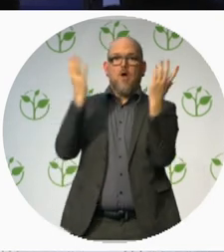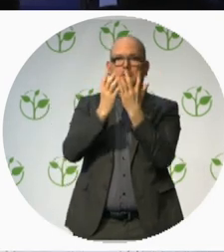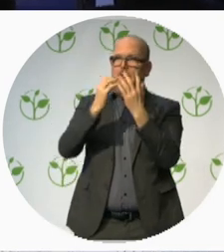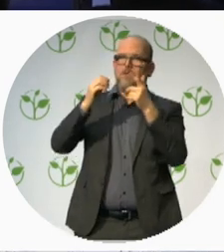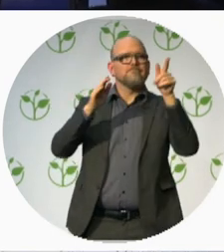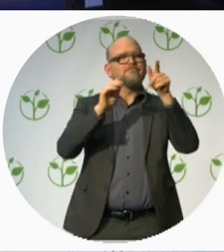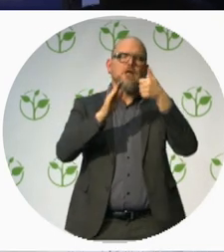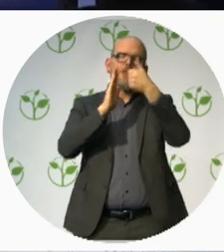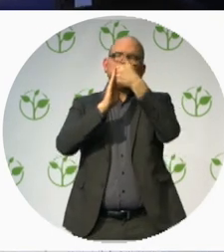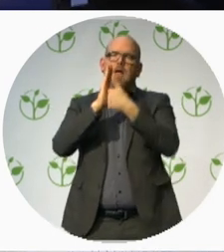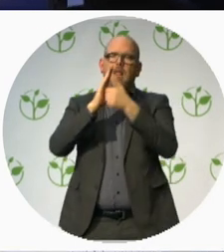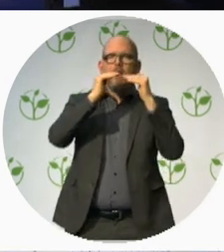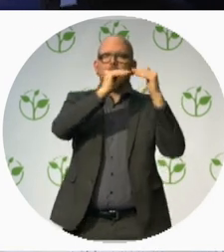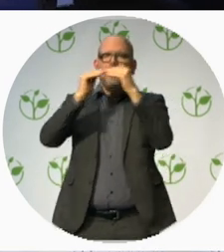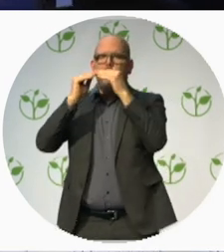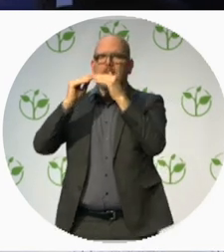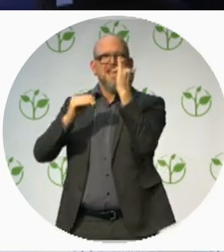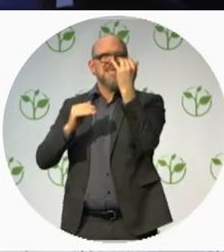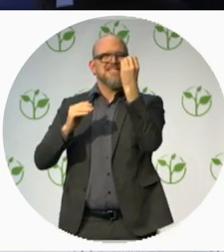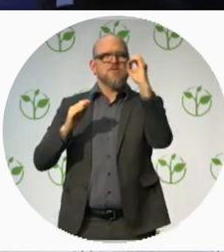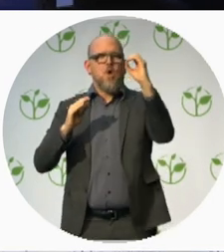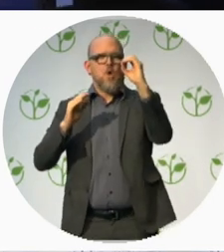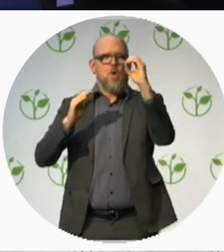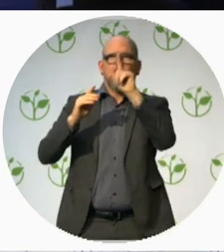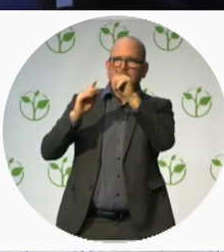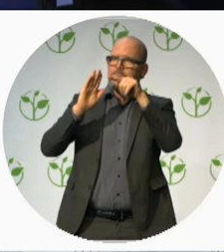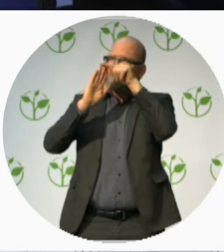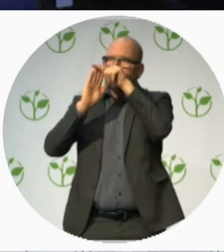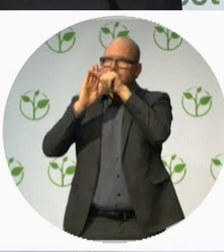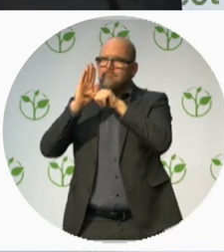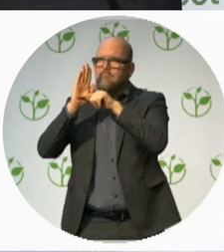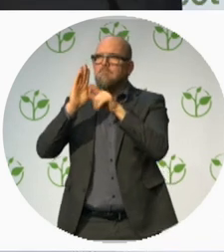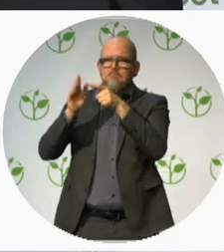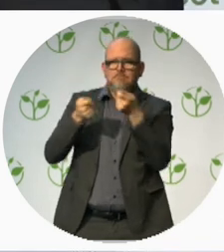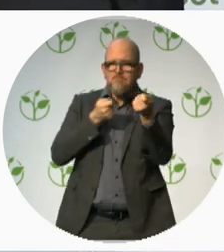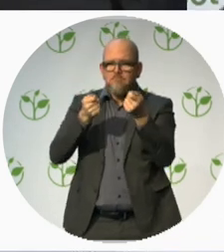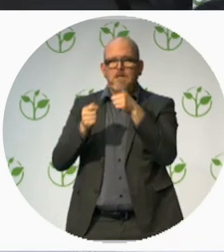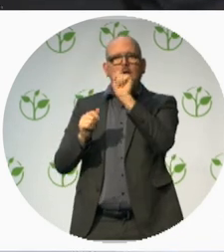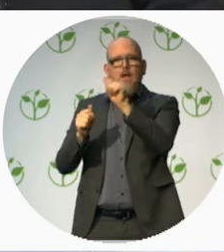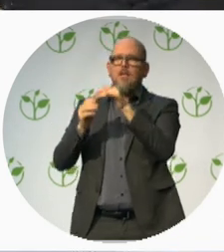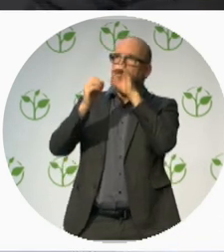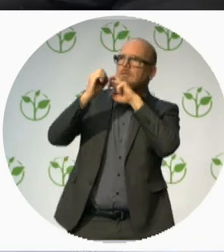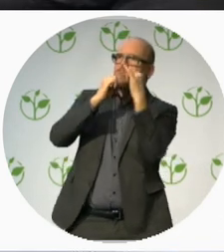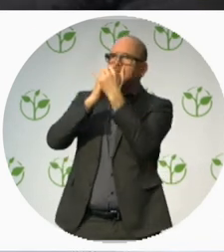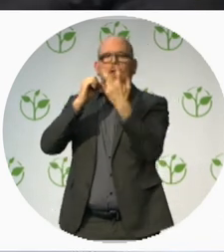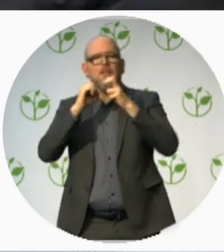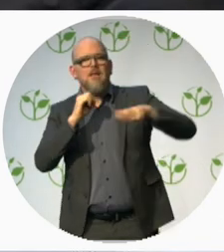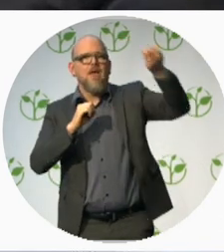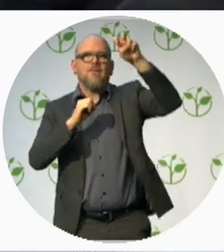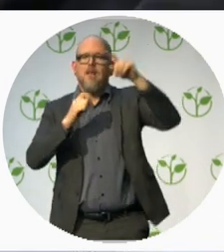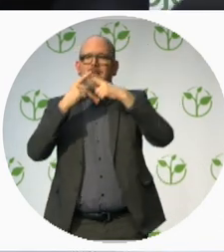everyone. The standard will provide clear guidelines with specific recommendations and requirements for accessible